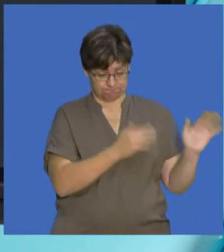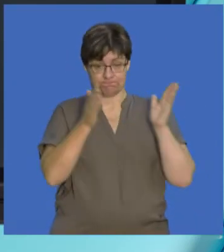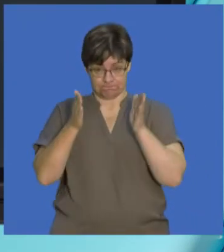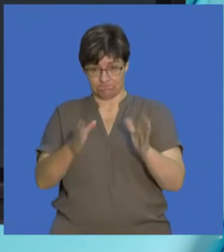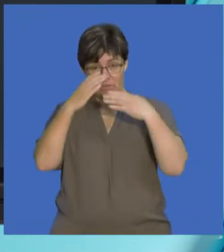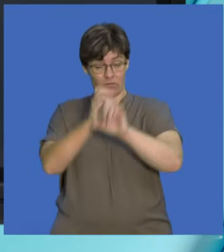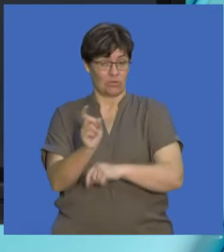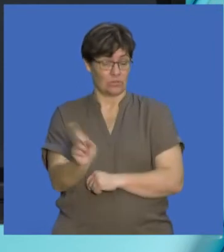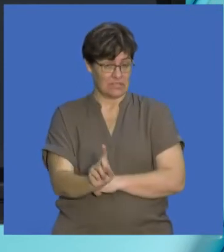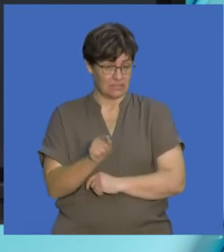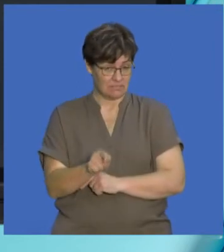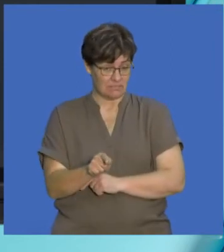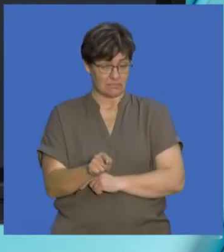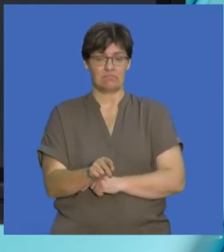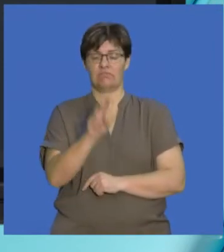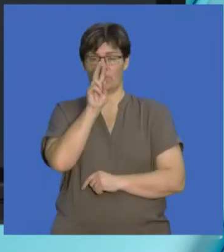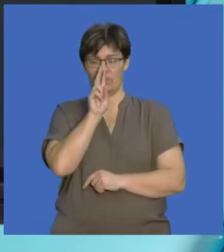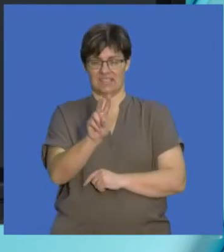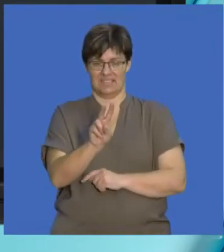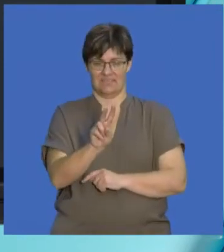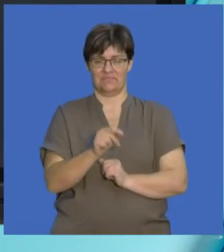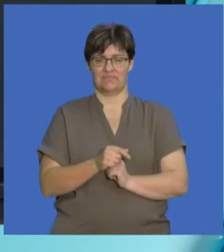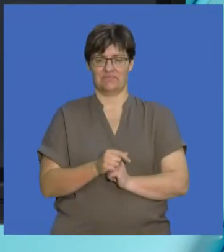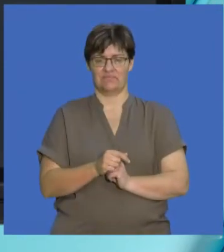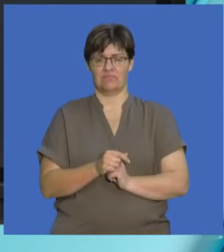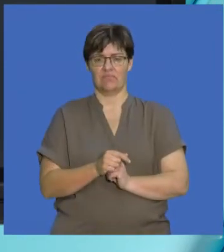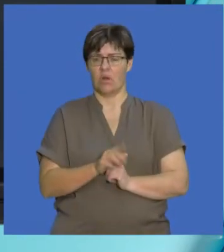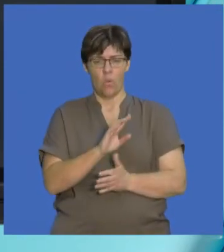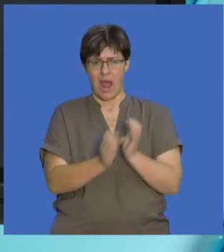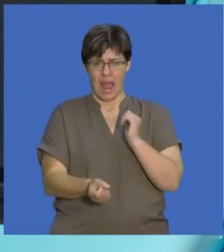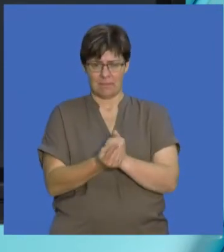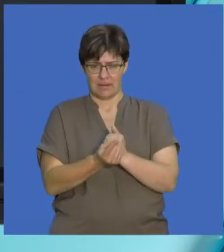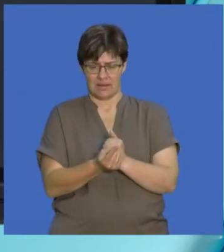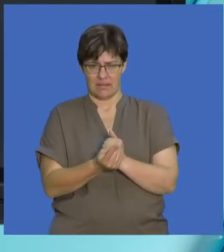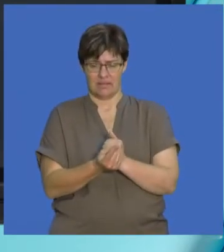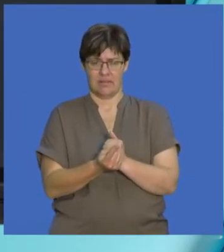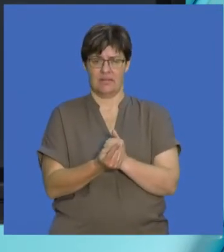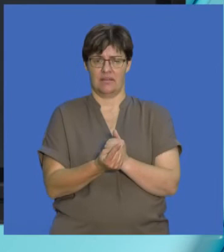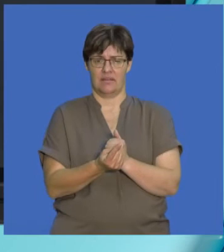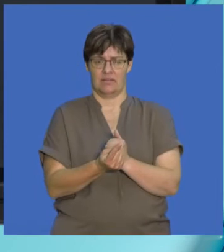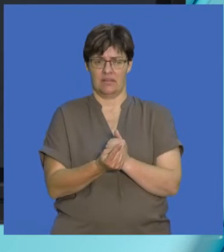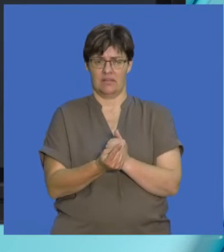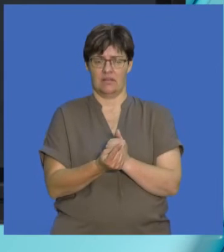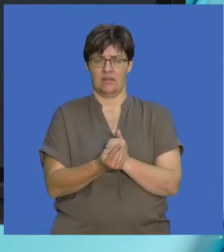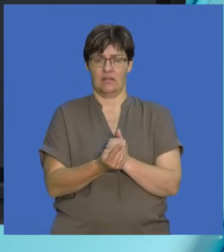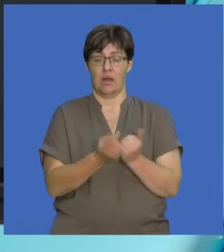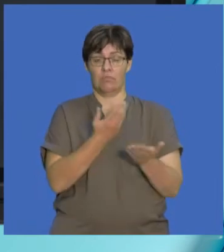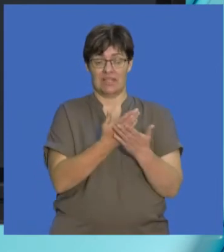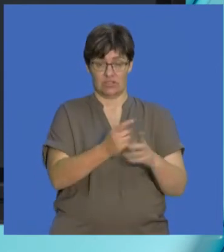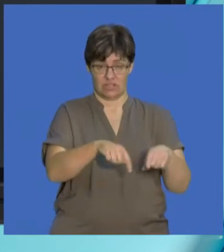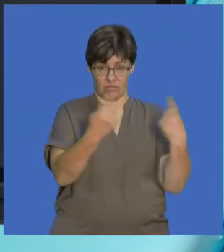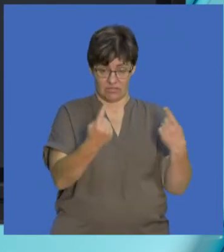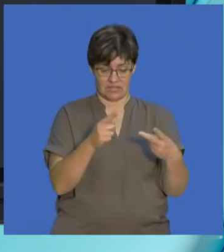is on actually, we want to look at, what happens to the relationship between, potential difference